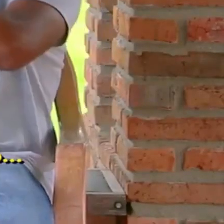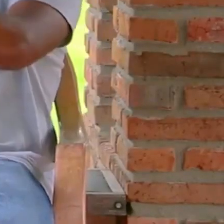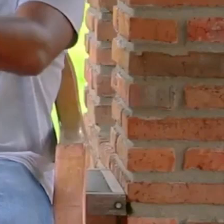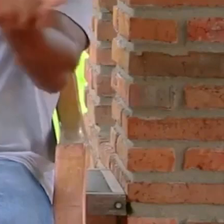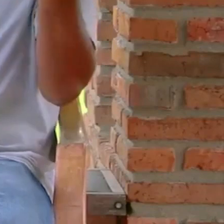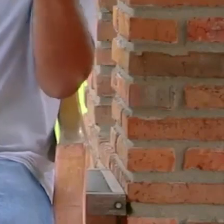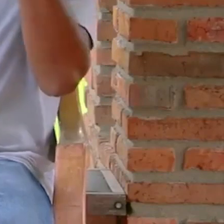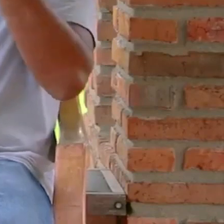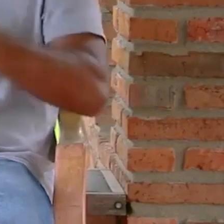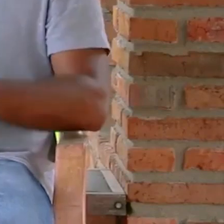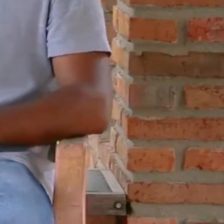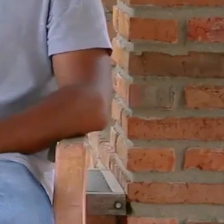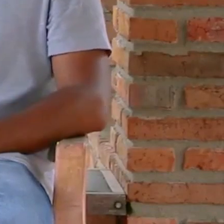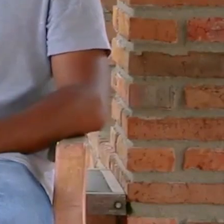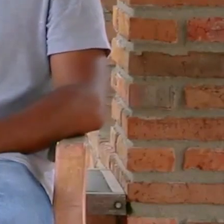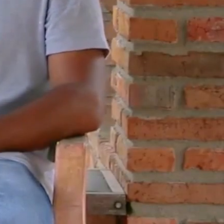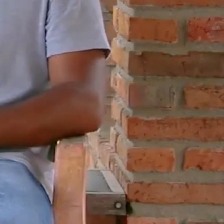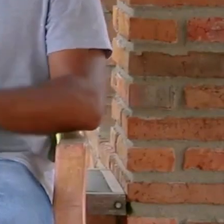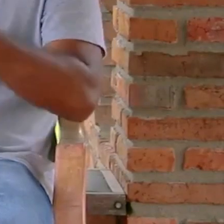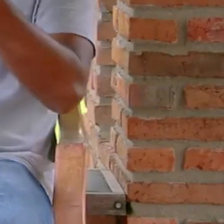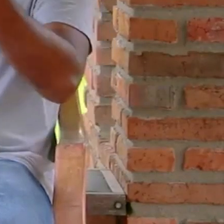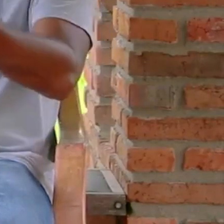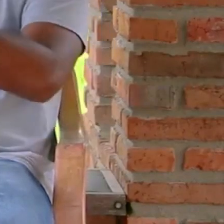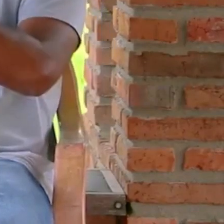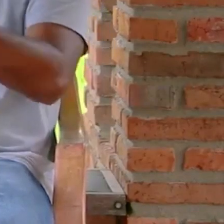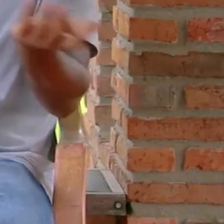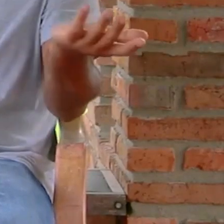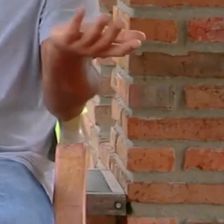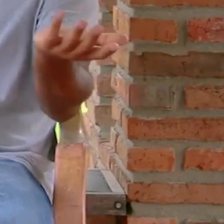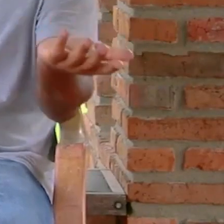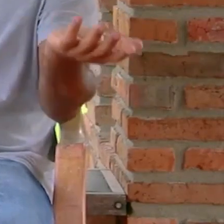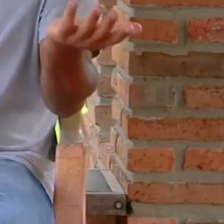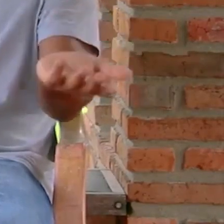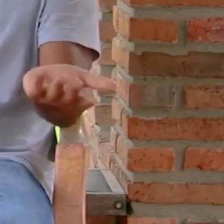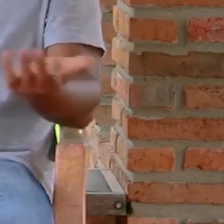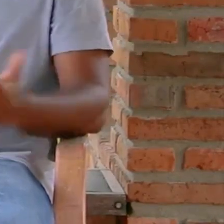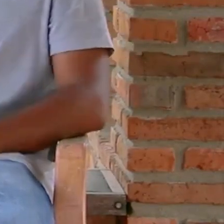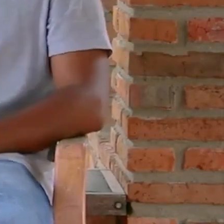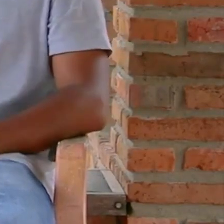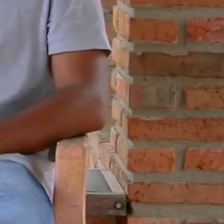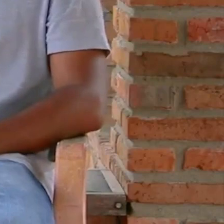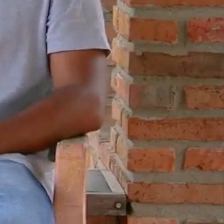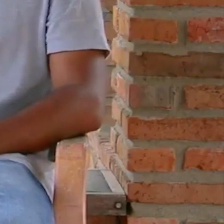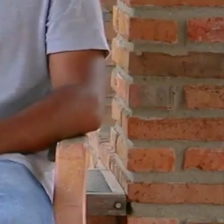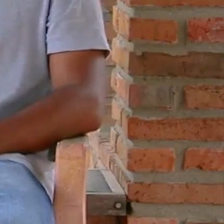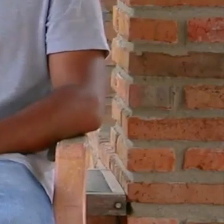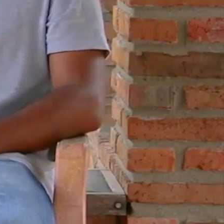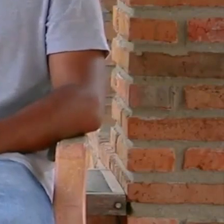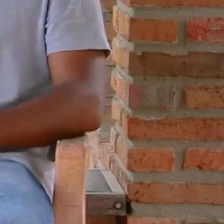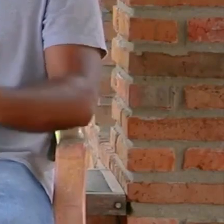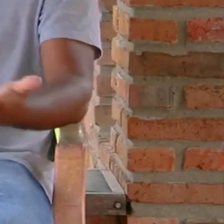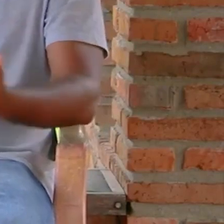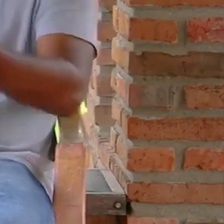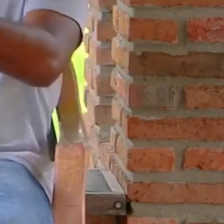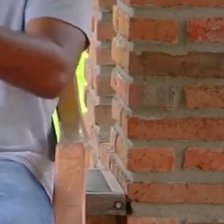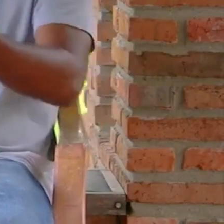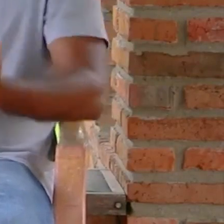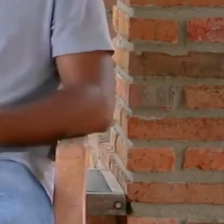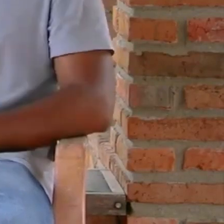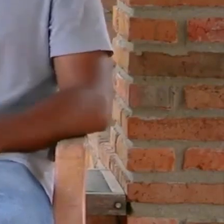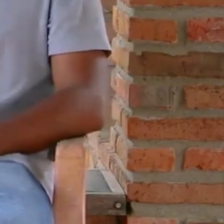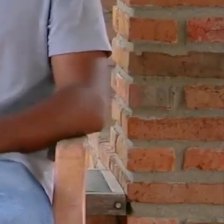living in community? Yes, I actually grew up, the place in India where I grew up, it was a big community, also a Hare